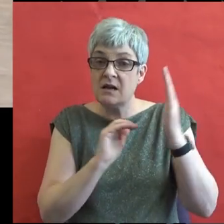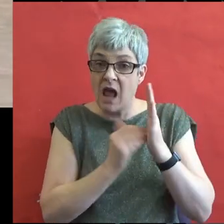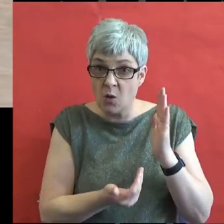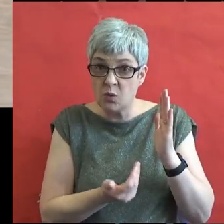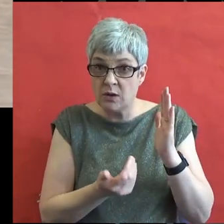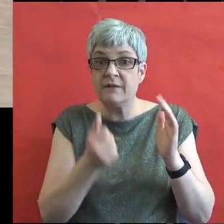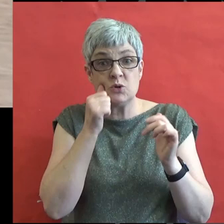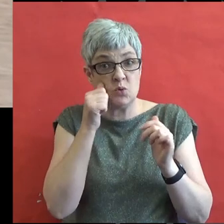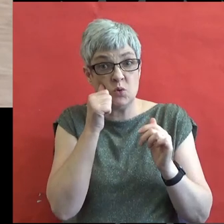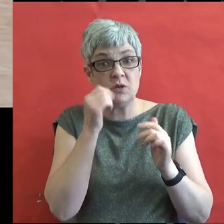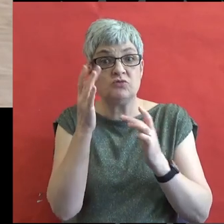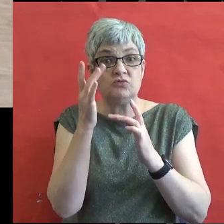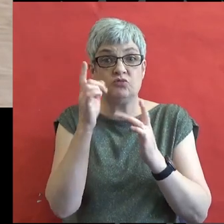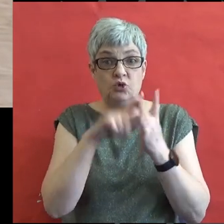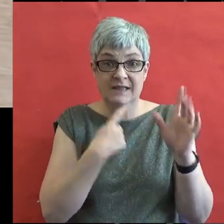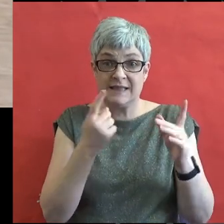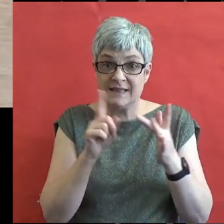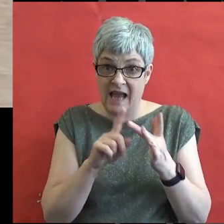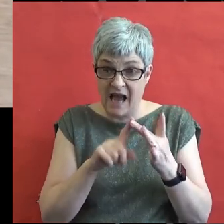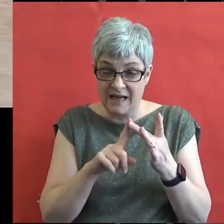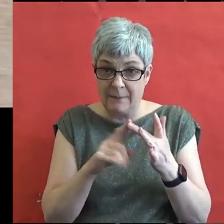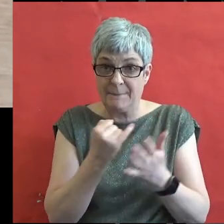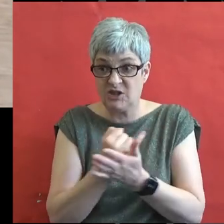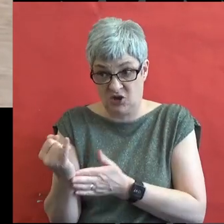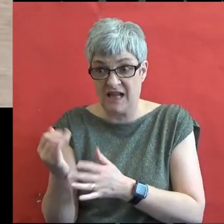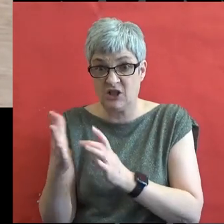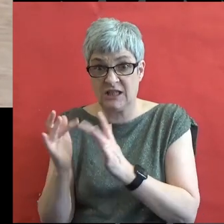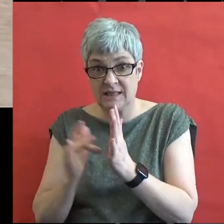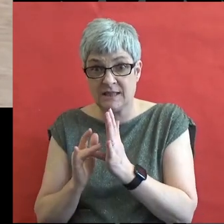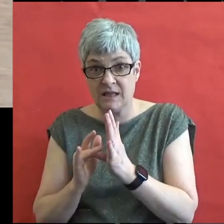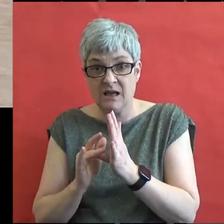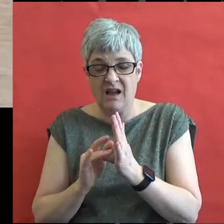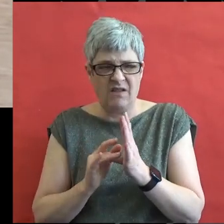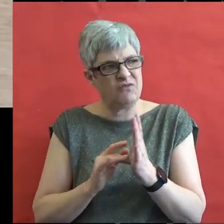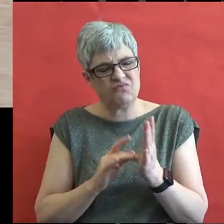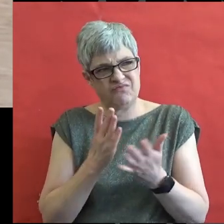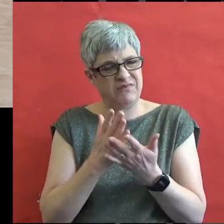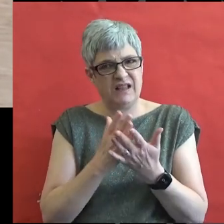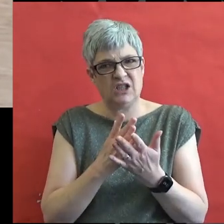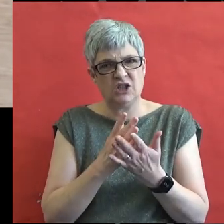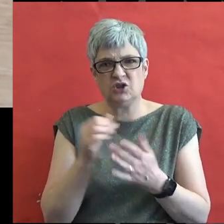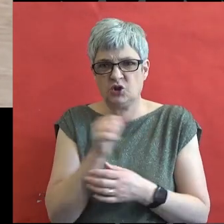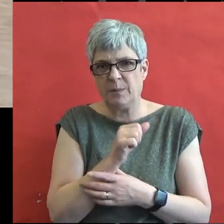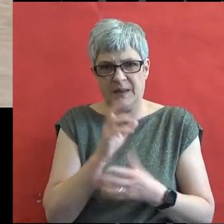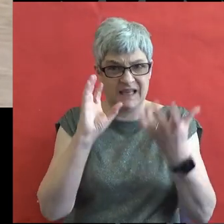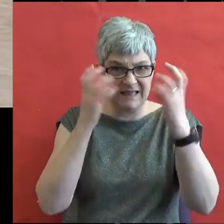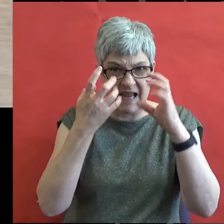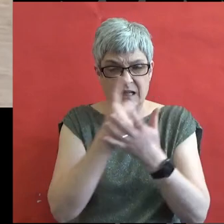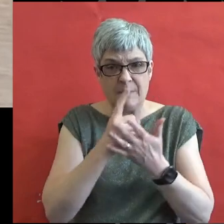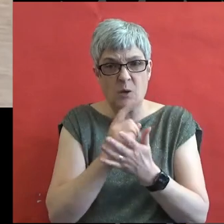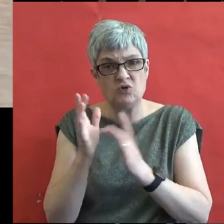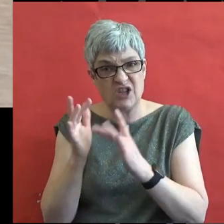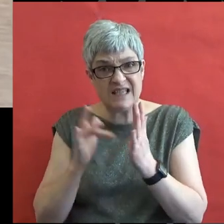Iscariot who would betray Jesus, rather than being concerned about what Jesus was soon going to go